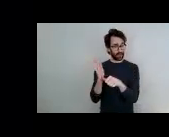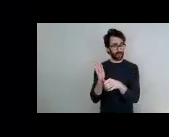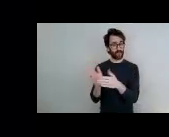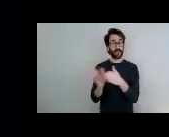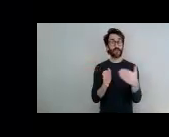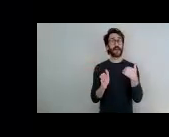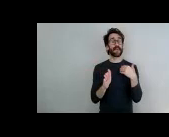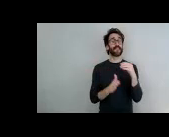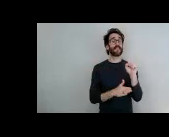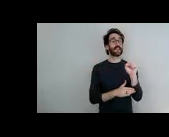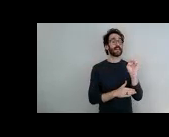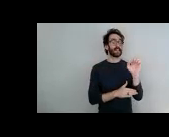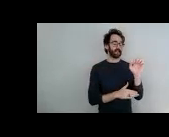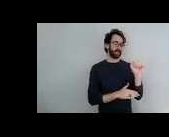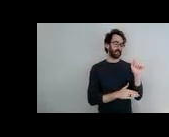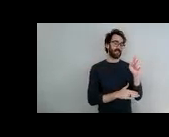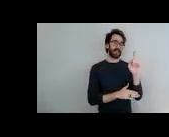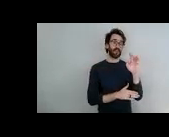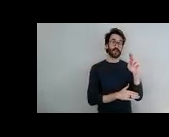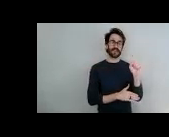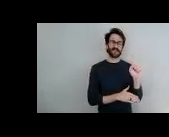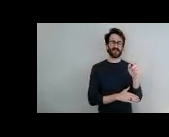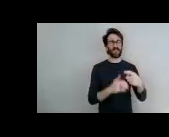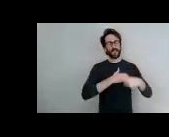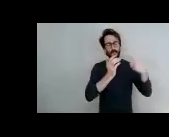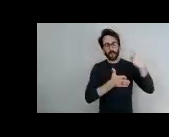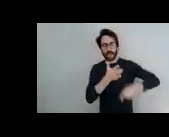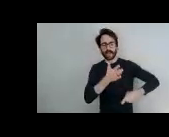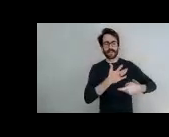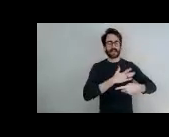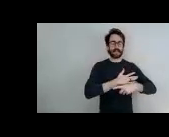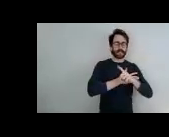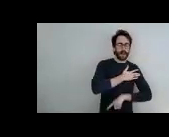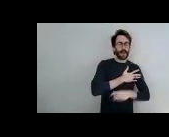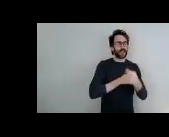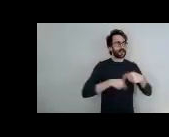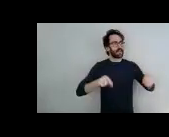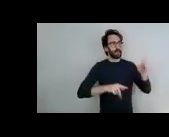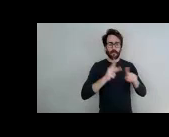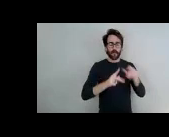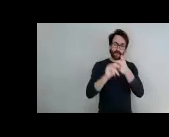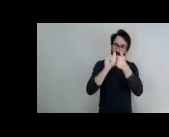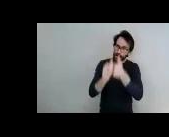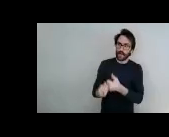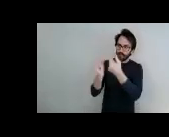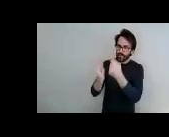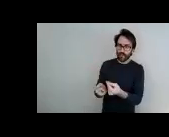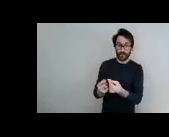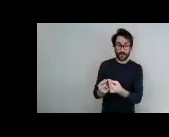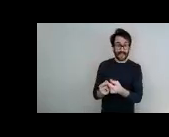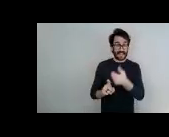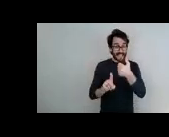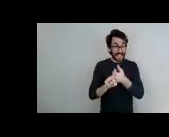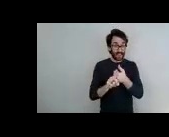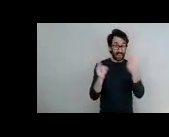can impose monetary penalties for each breach of the Securities Act. And I believe right now it's $1 million per breach of the